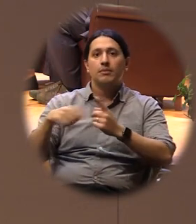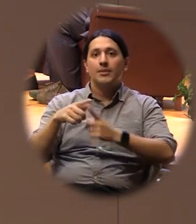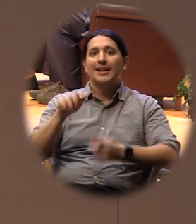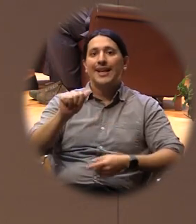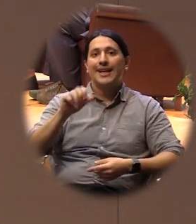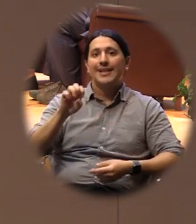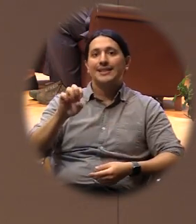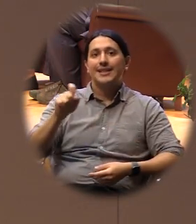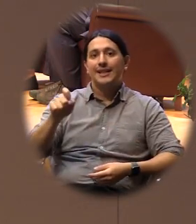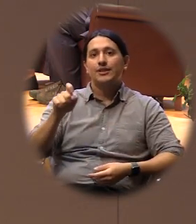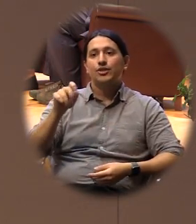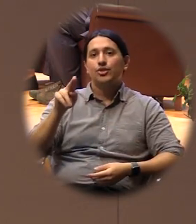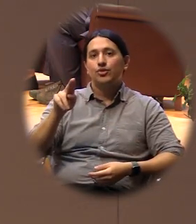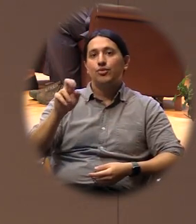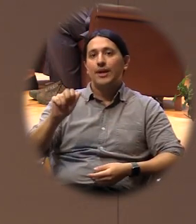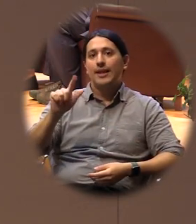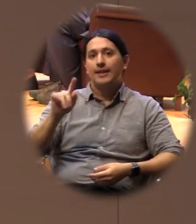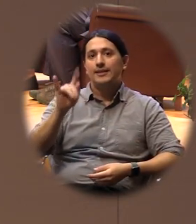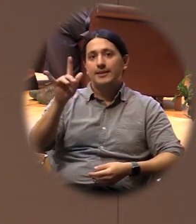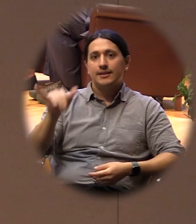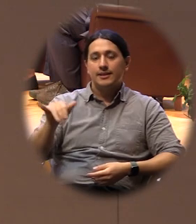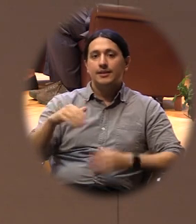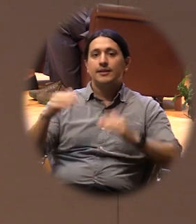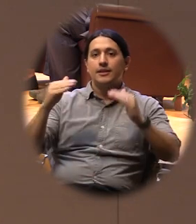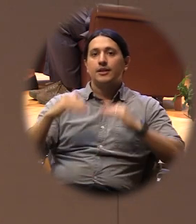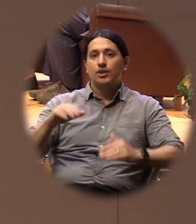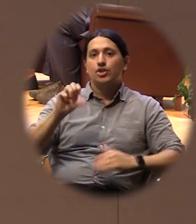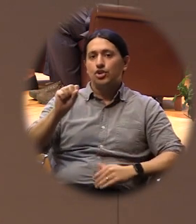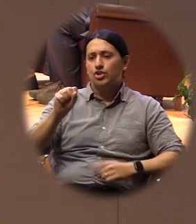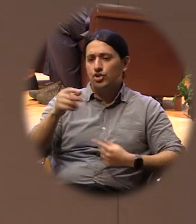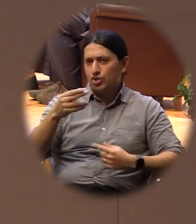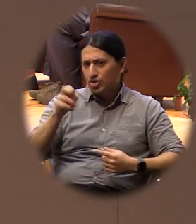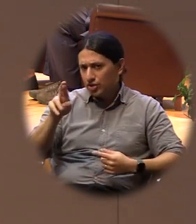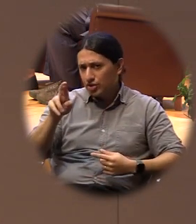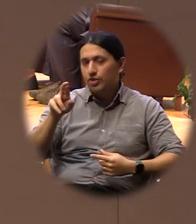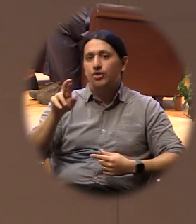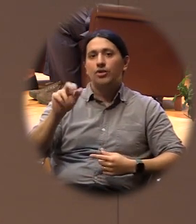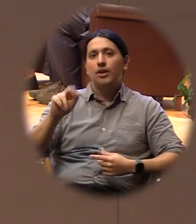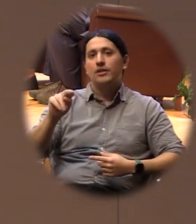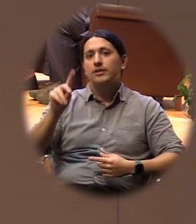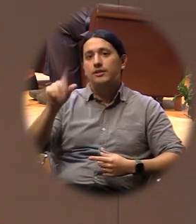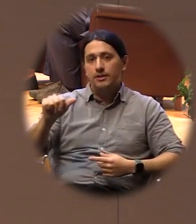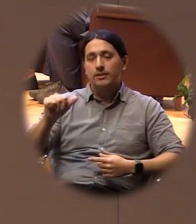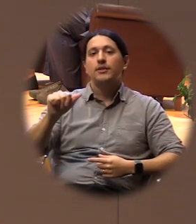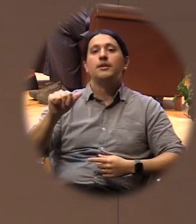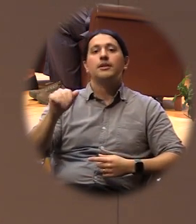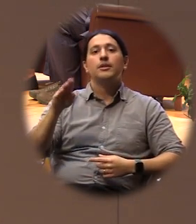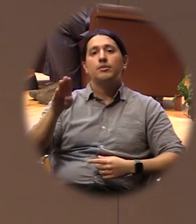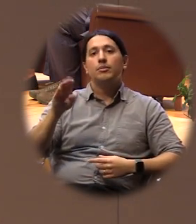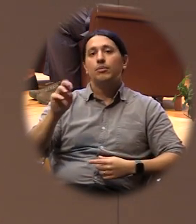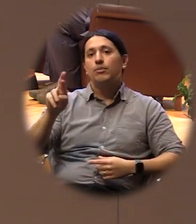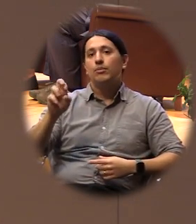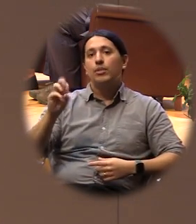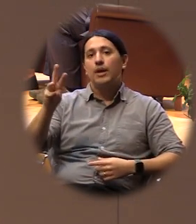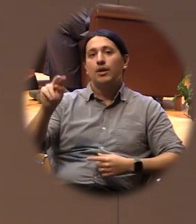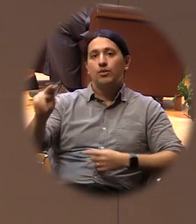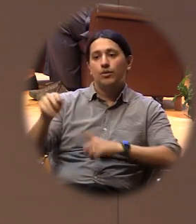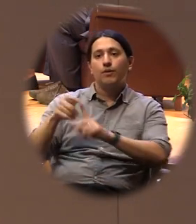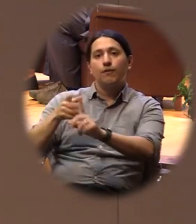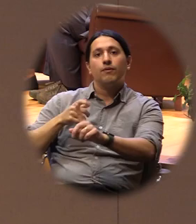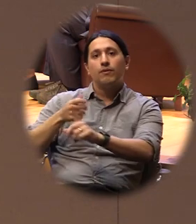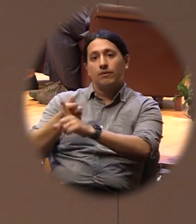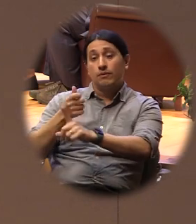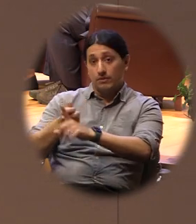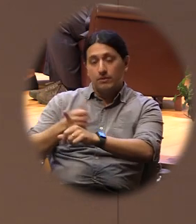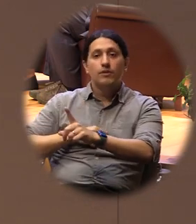Sharonda Brown's book about compulsory sexuality from a Black asexual perspective, are two books that have been really,